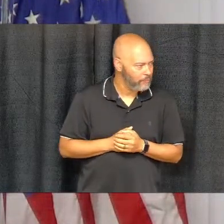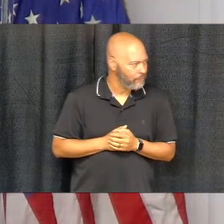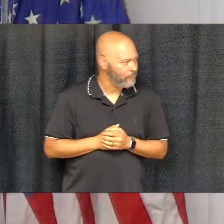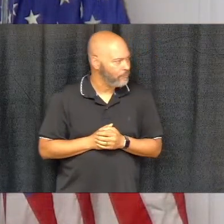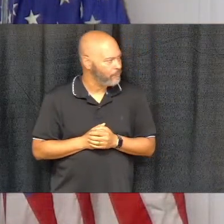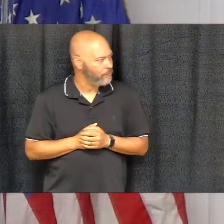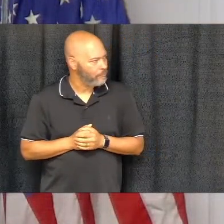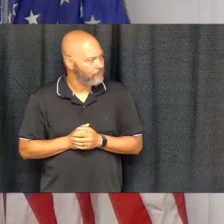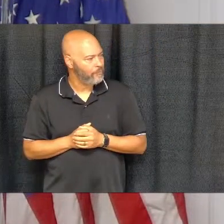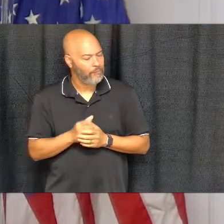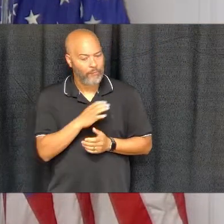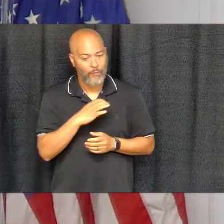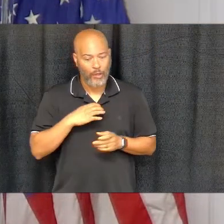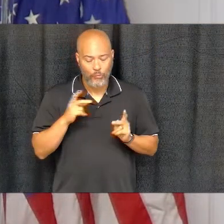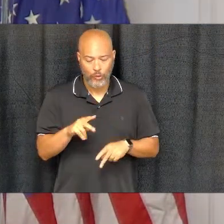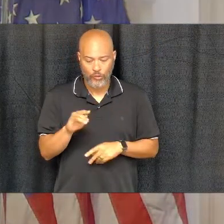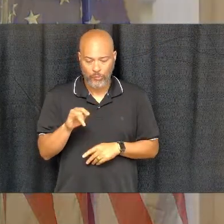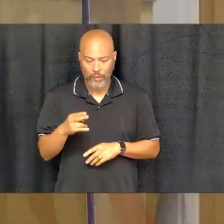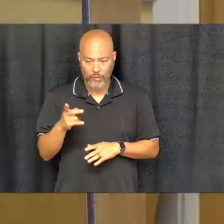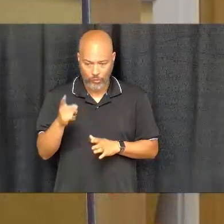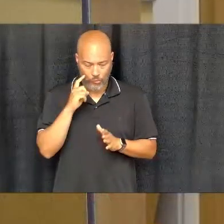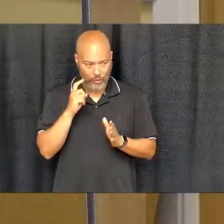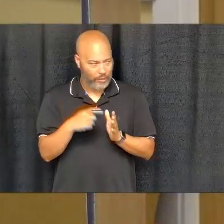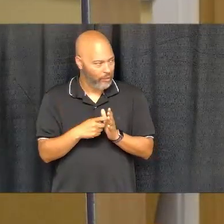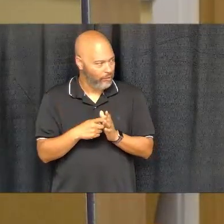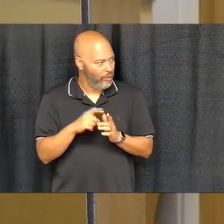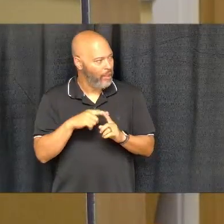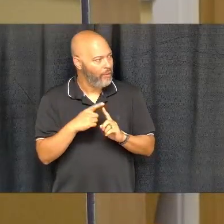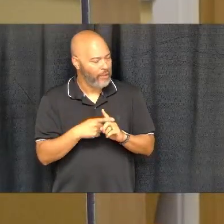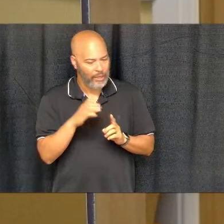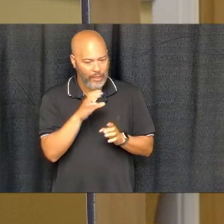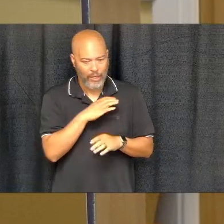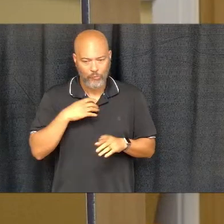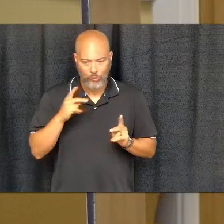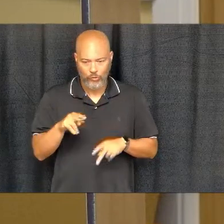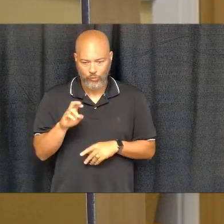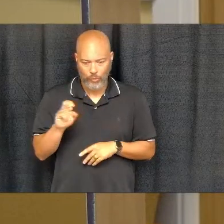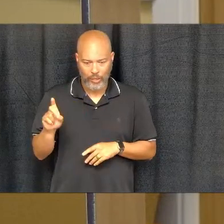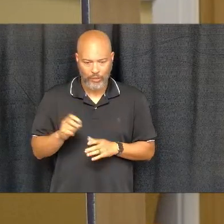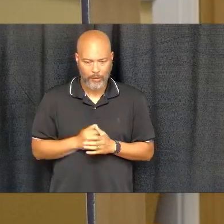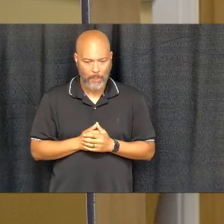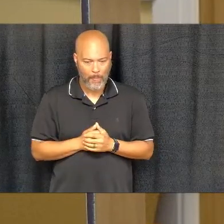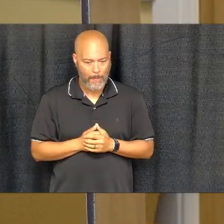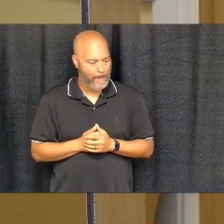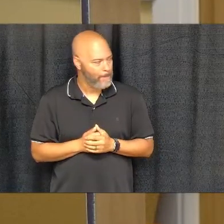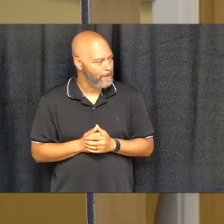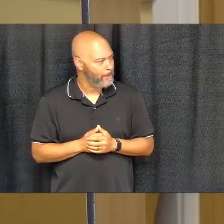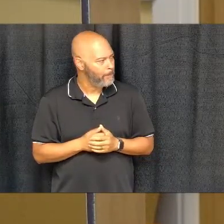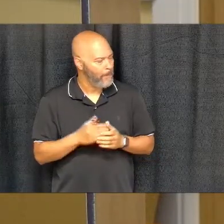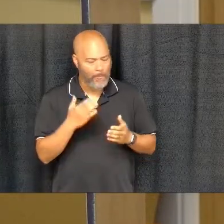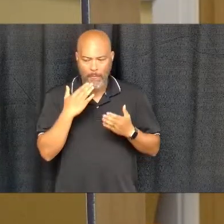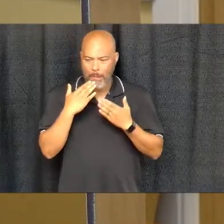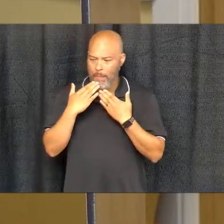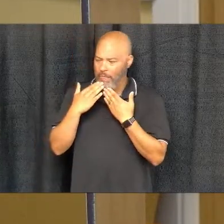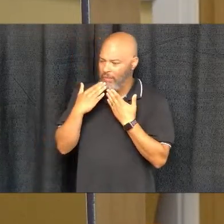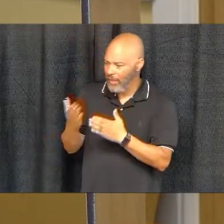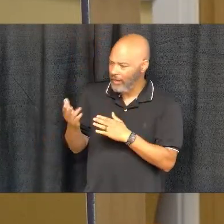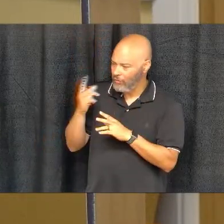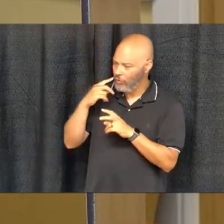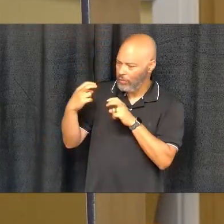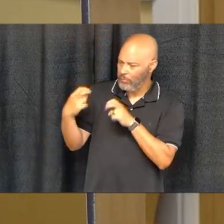Okay, Councilperson Smith, you are recognized, and then Councilperson Red. Thank you, Mayor. Thank you, Mr. Tender, and thank you for meeting with me